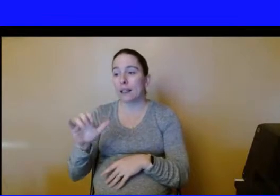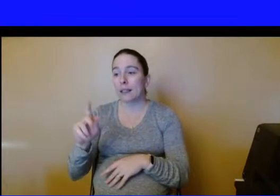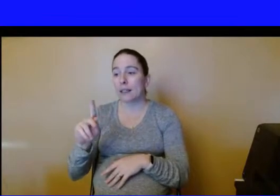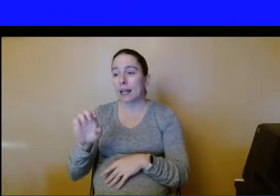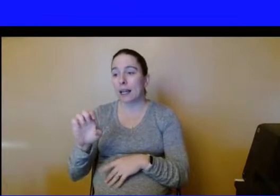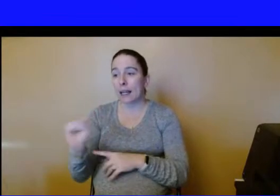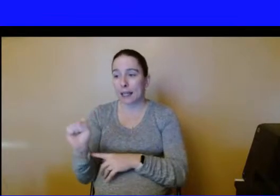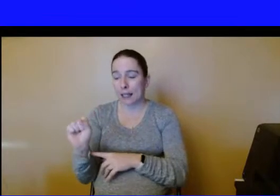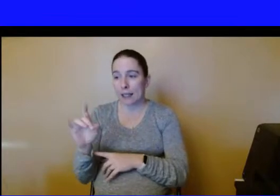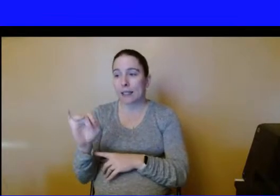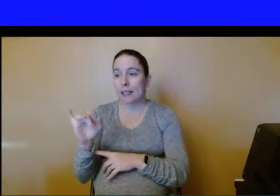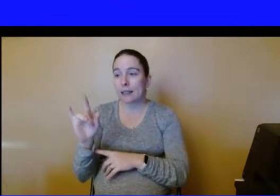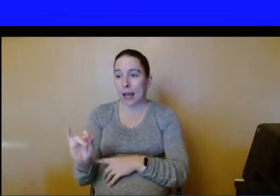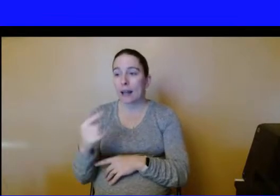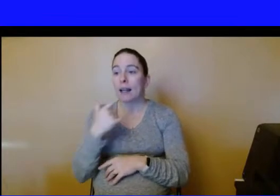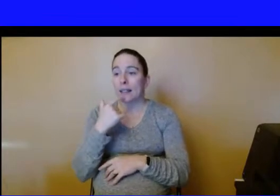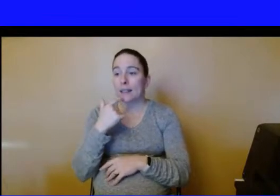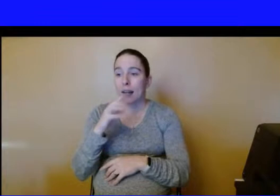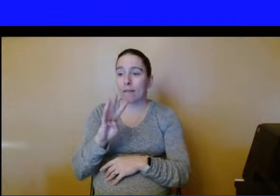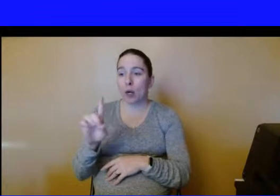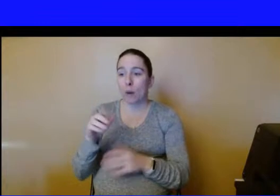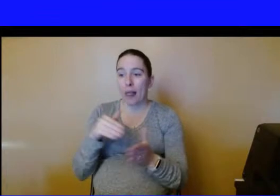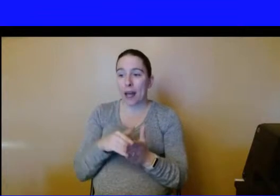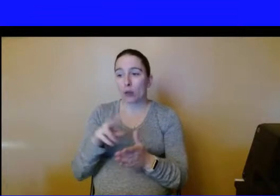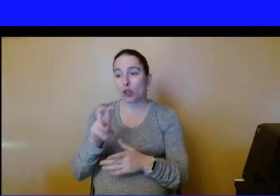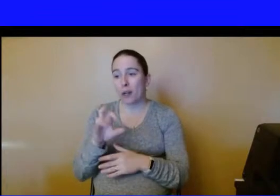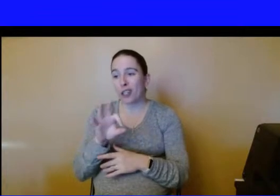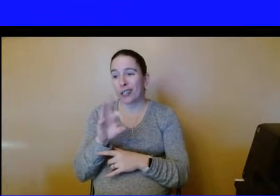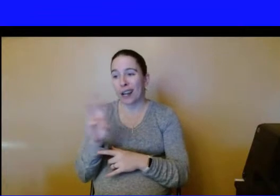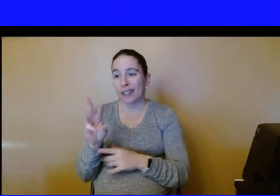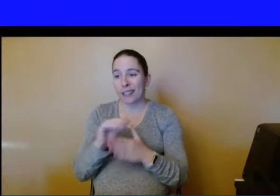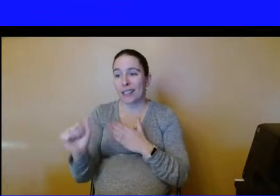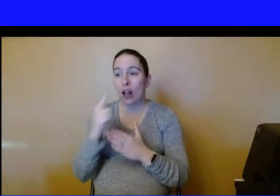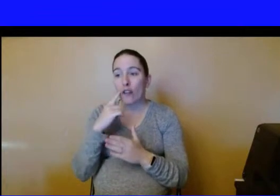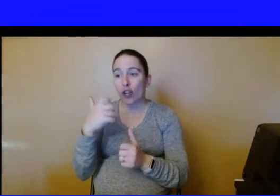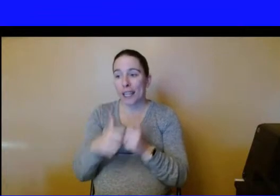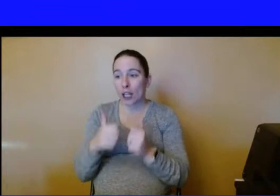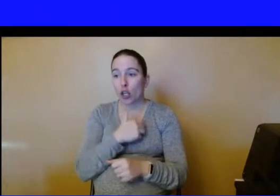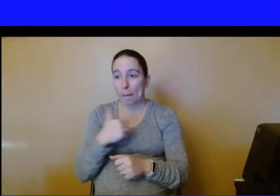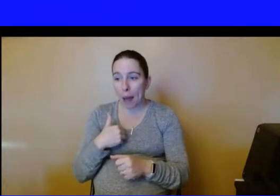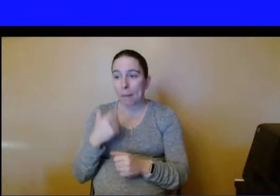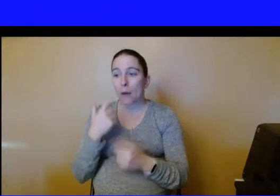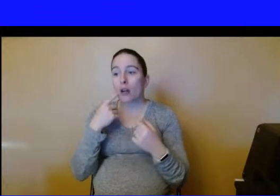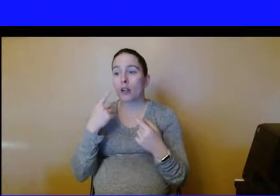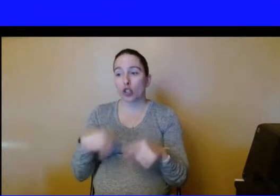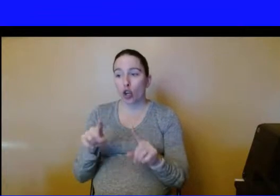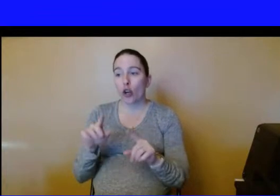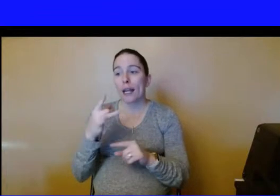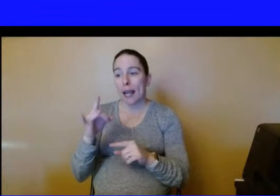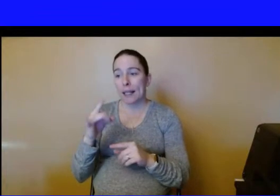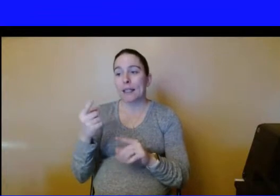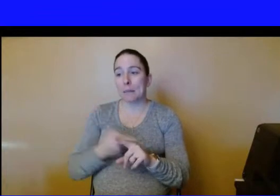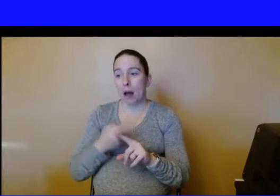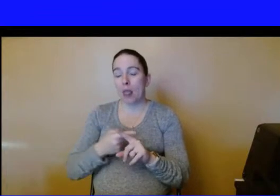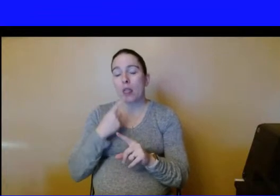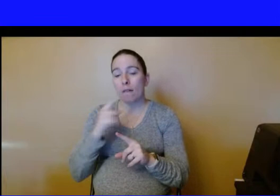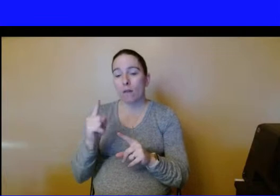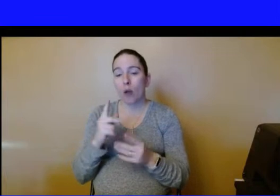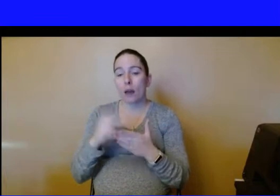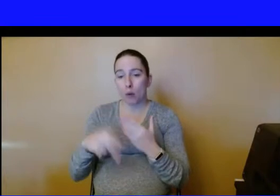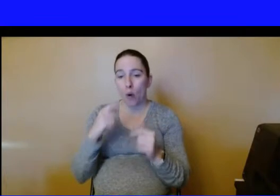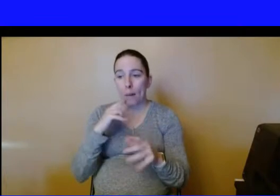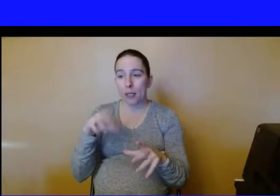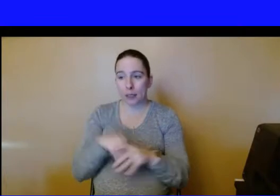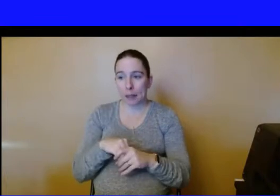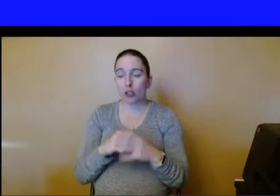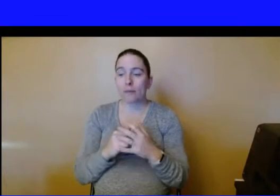An overview of Pathway Home program, its distinguishing features by beginning engagement before discharge from an acute